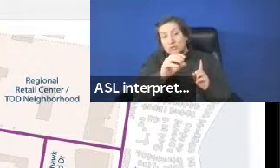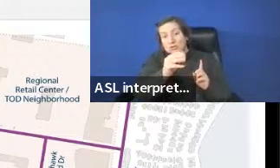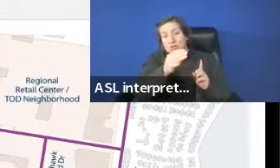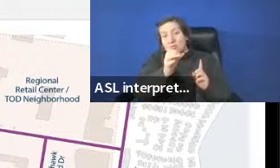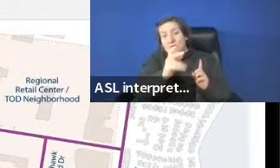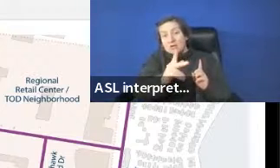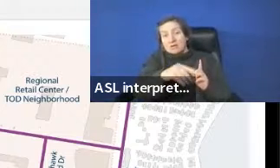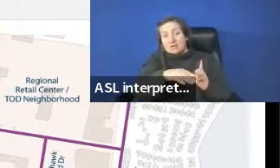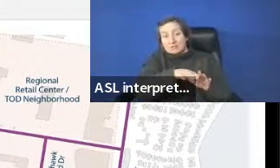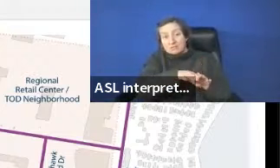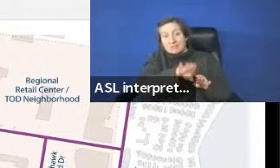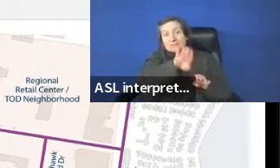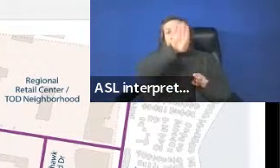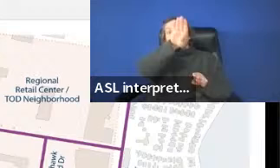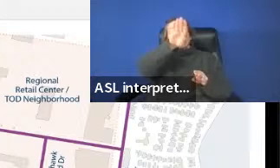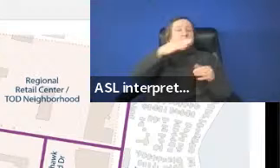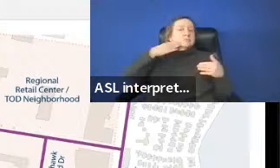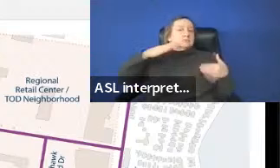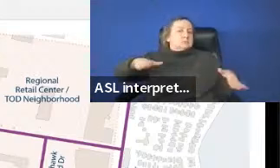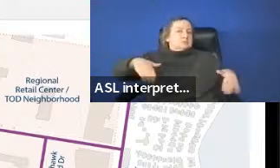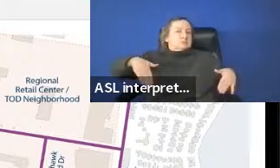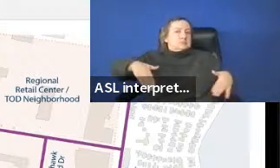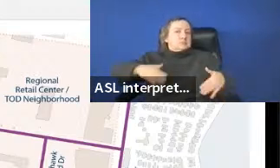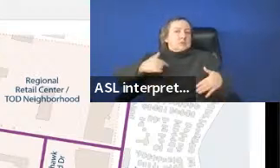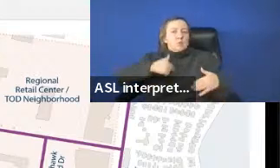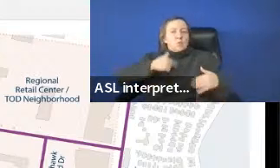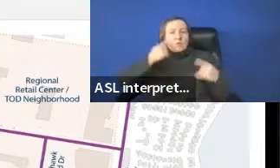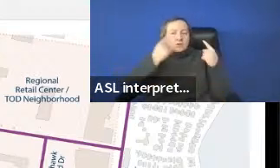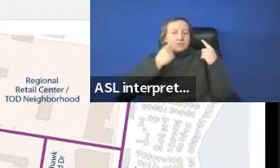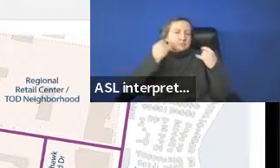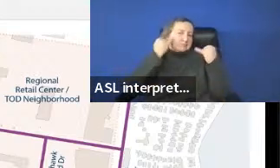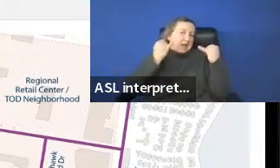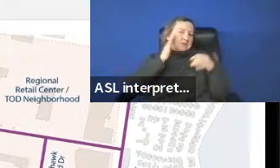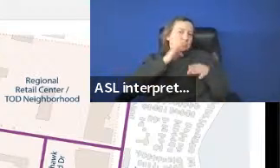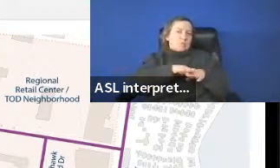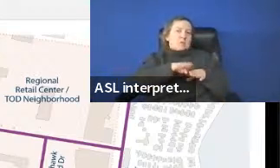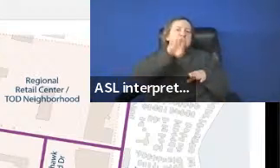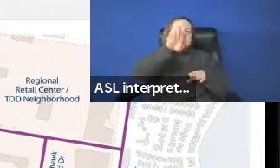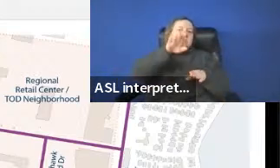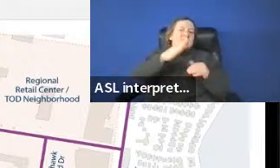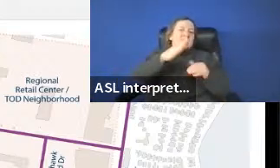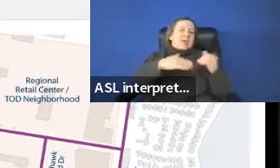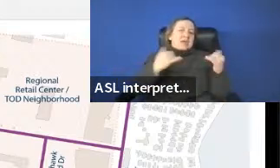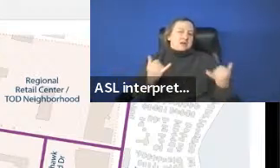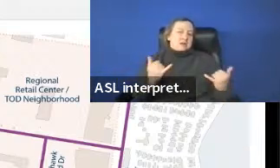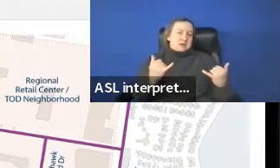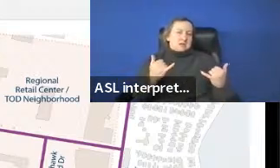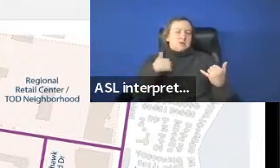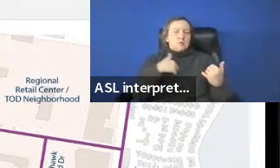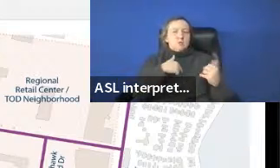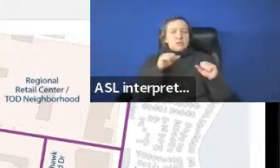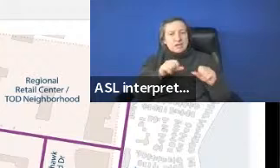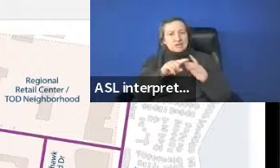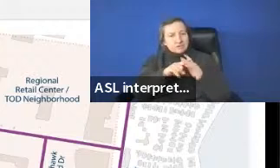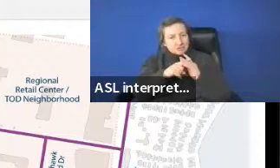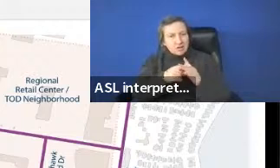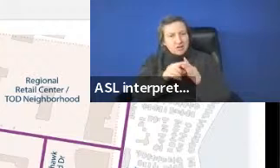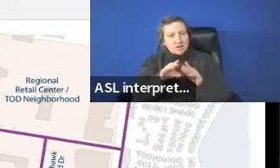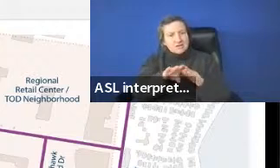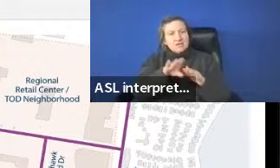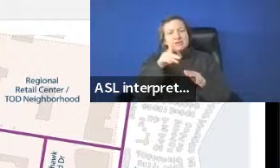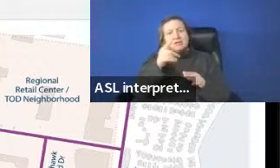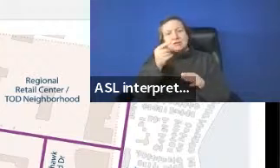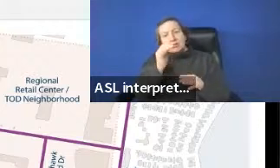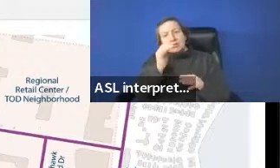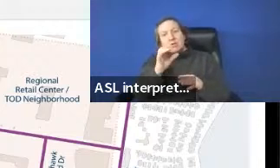to be determined. But in our thought, it would be higher than it is today so that we can facilitate getting Tomahawk Island